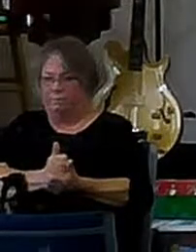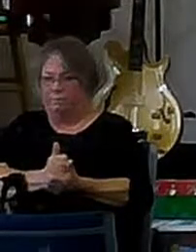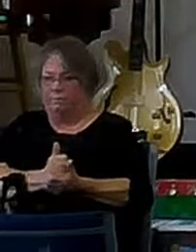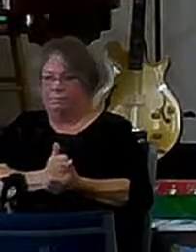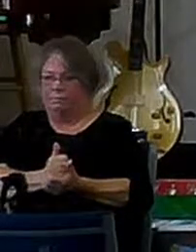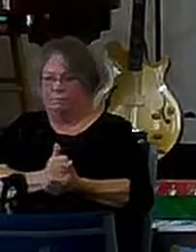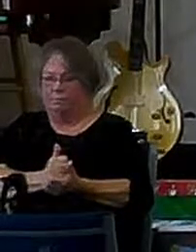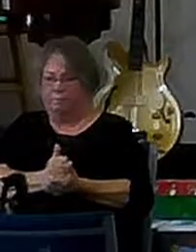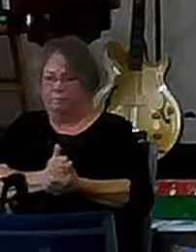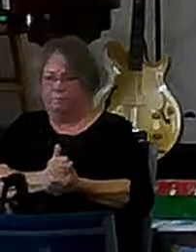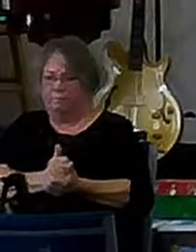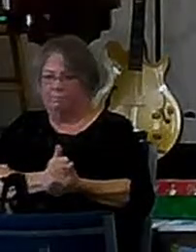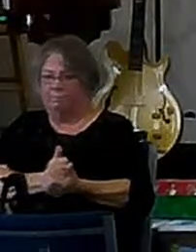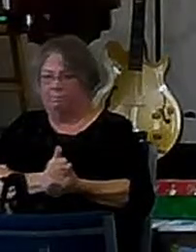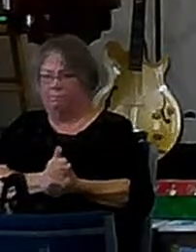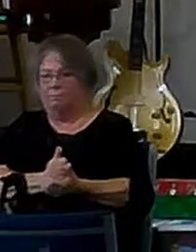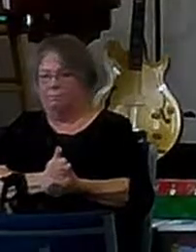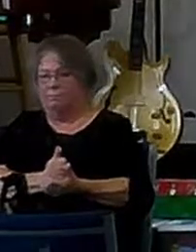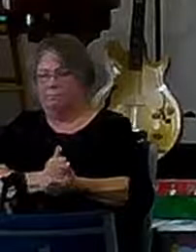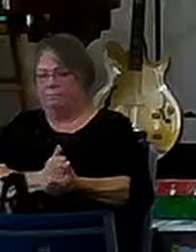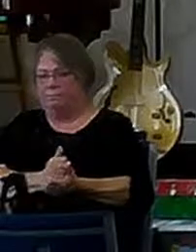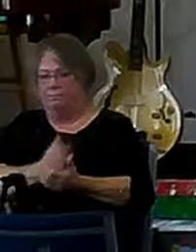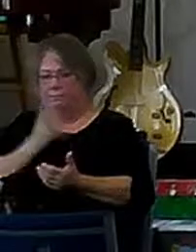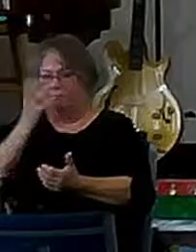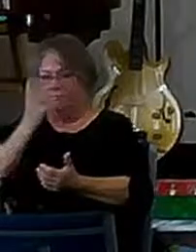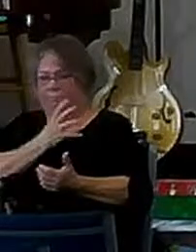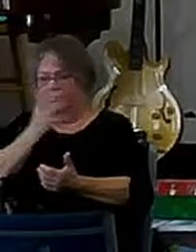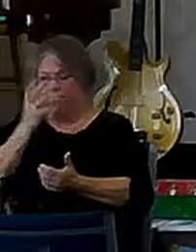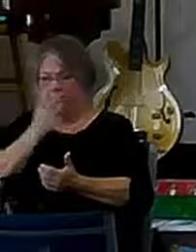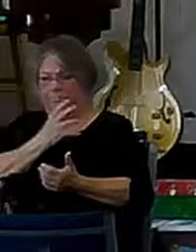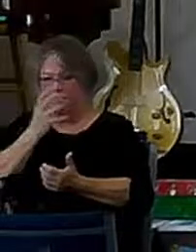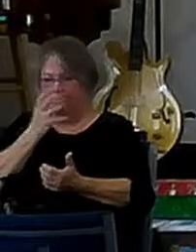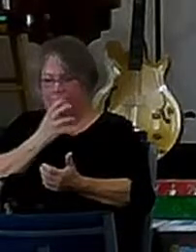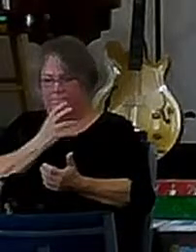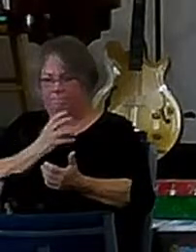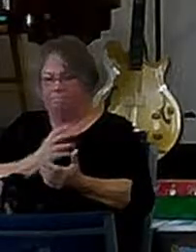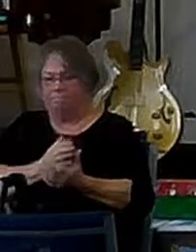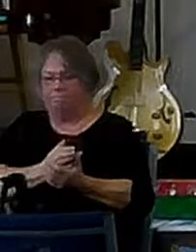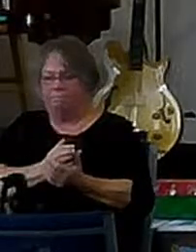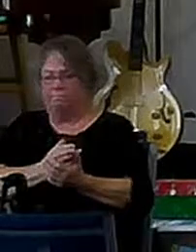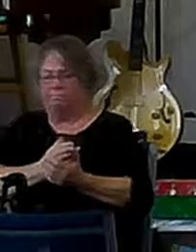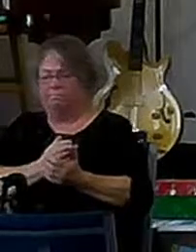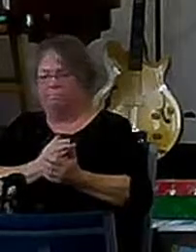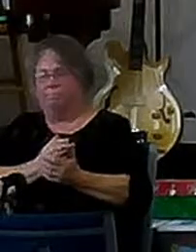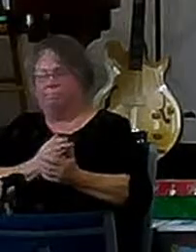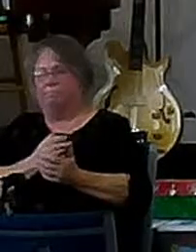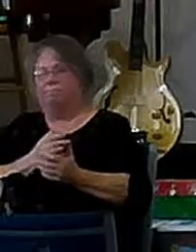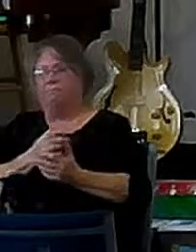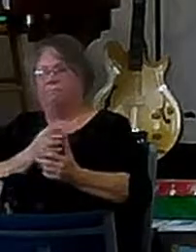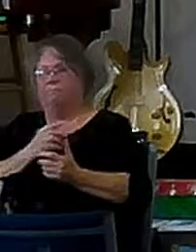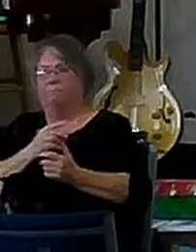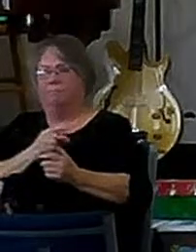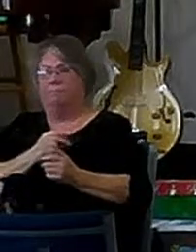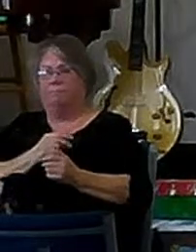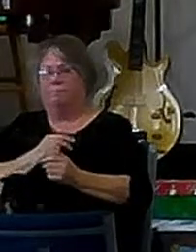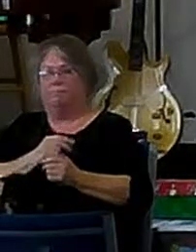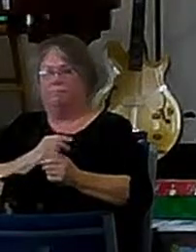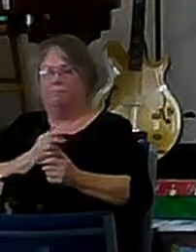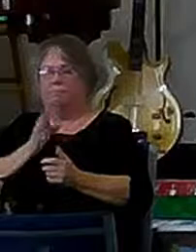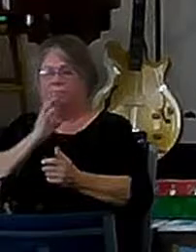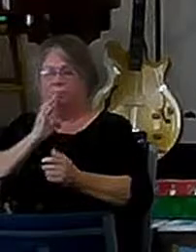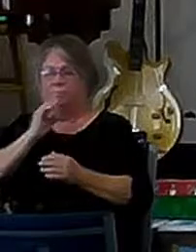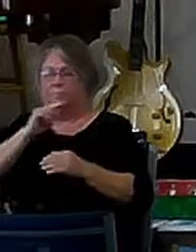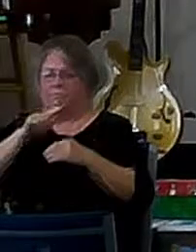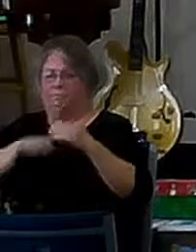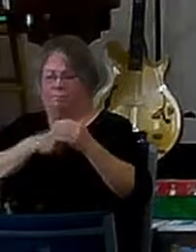It's a remarkable statement, one of the strongest statements you will find anywhere in the Bible affirming the full deity of